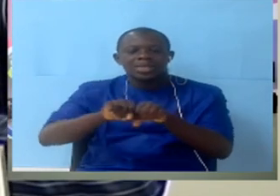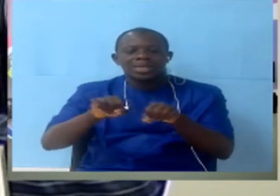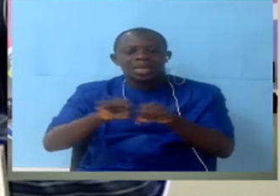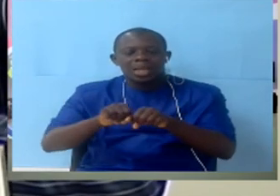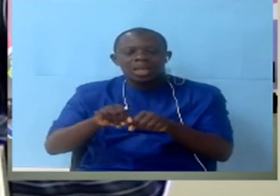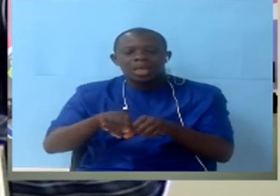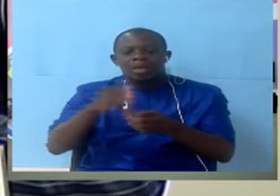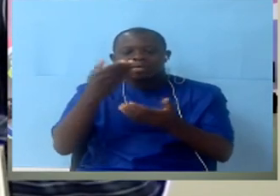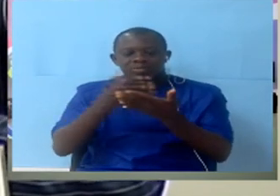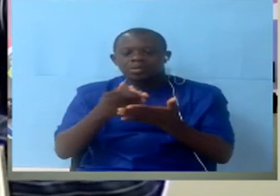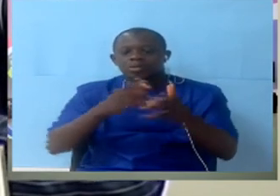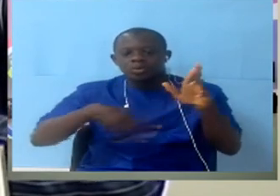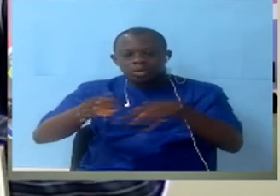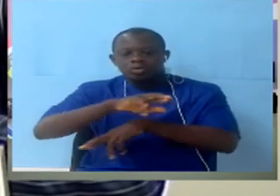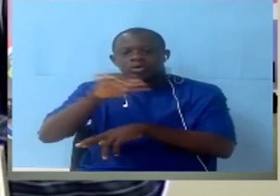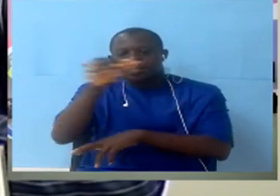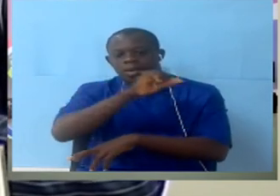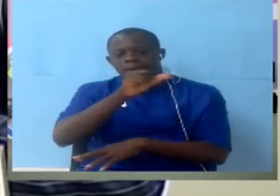returned.